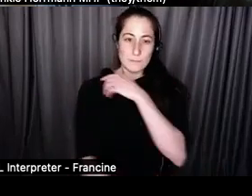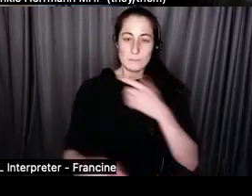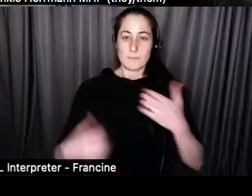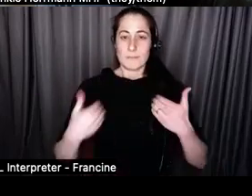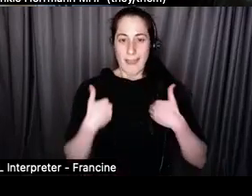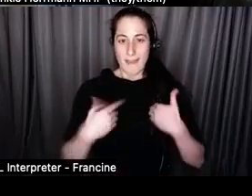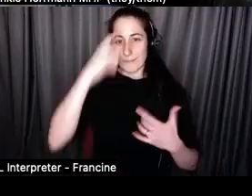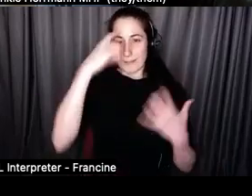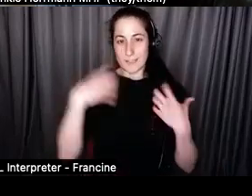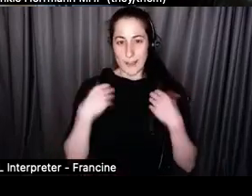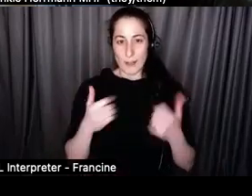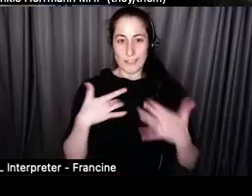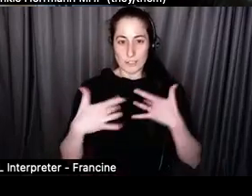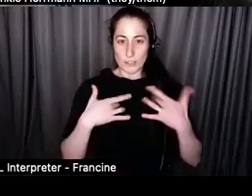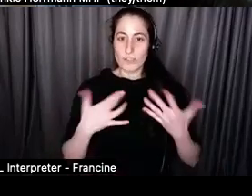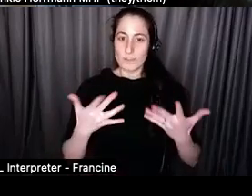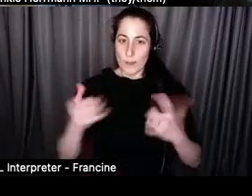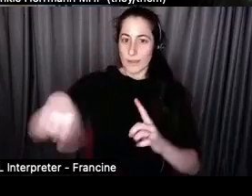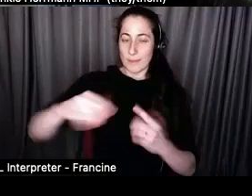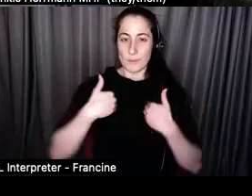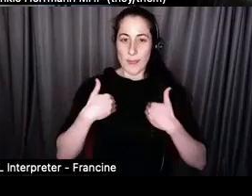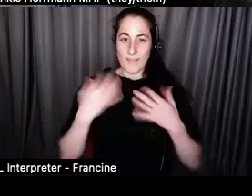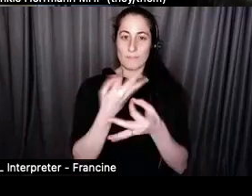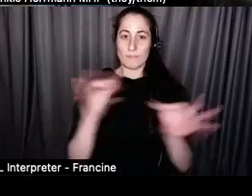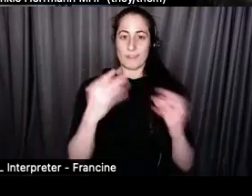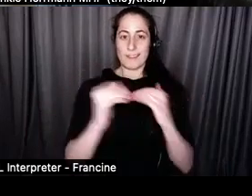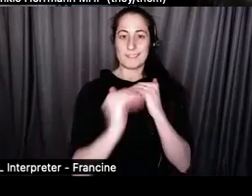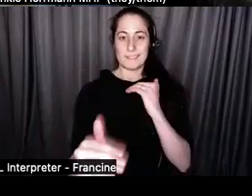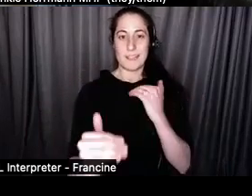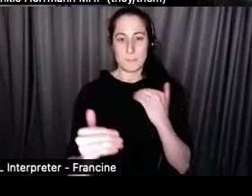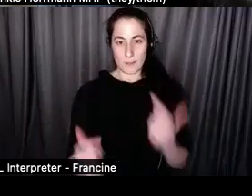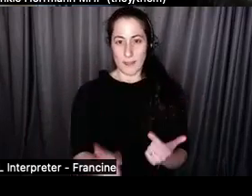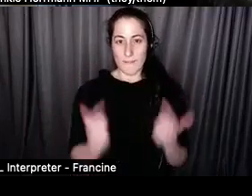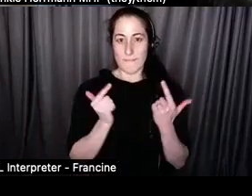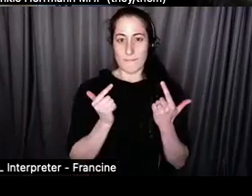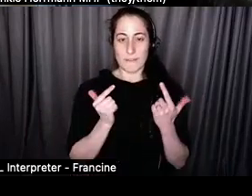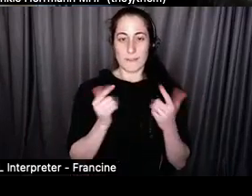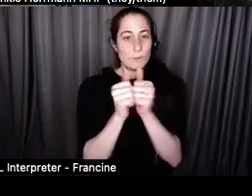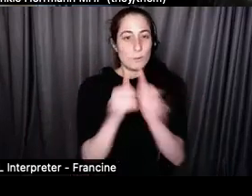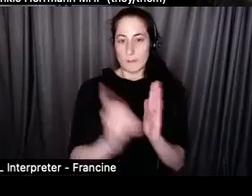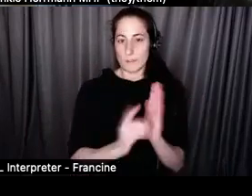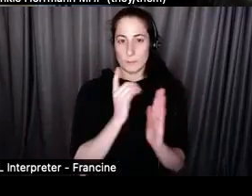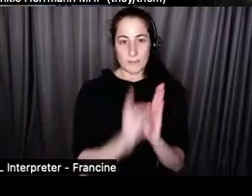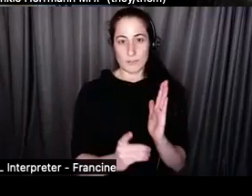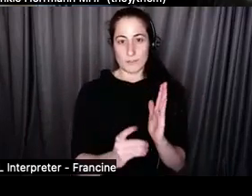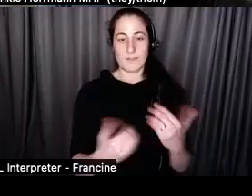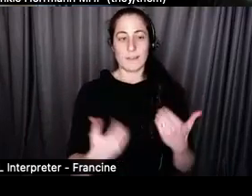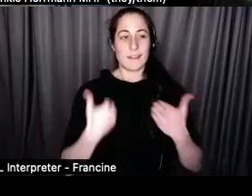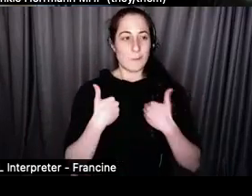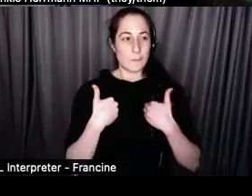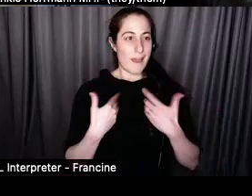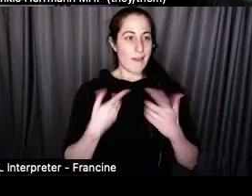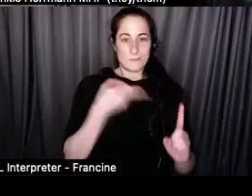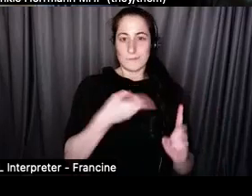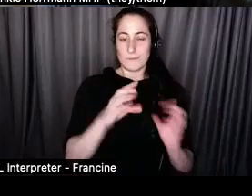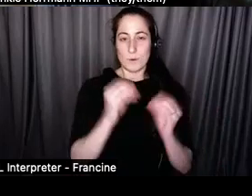to live stable and full lives free from discrimination. There's some more information for you here if you want to look at our website. I won't go into kind of